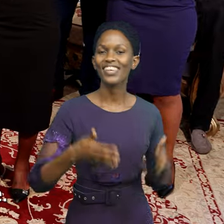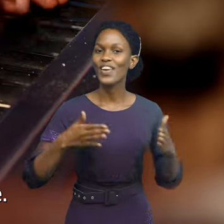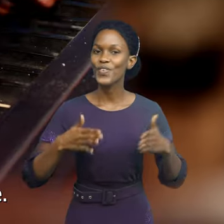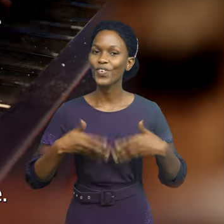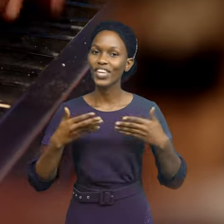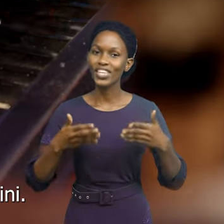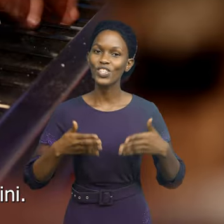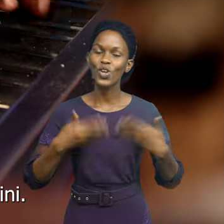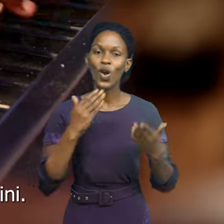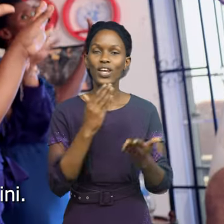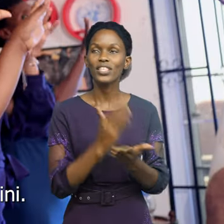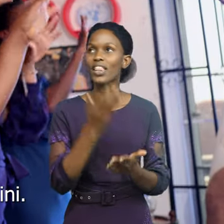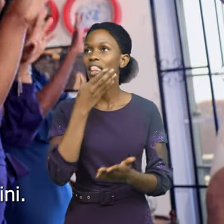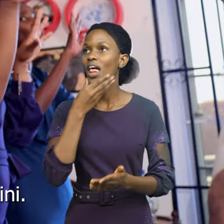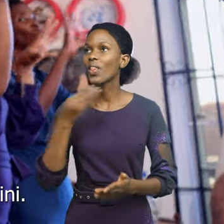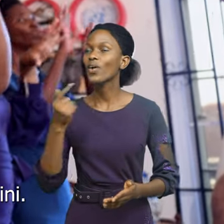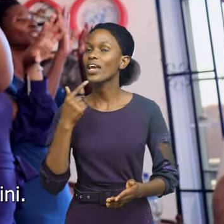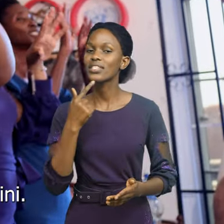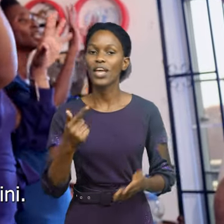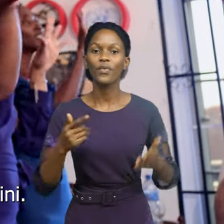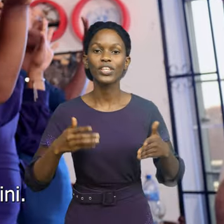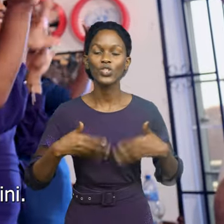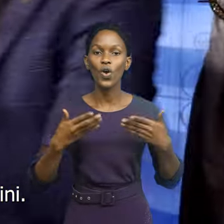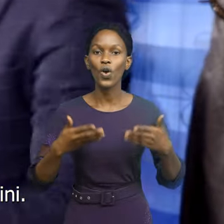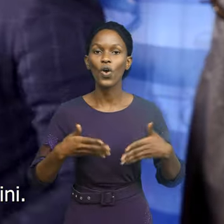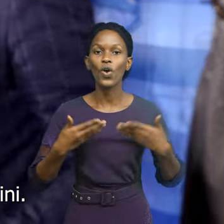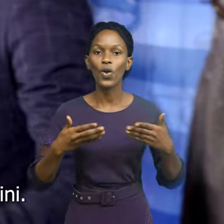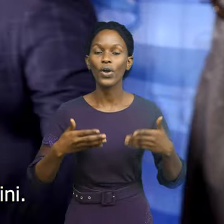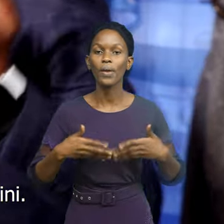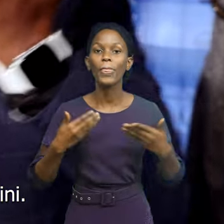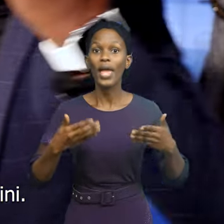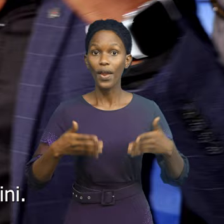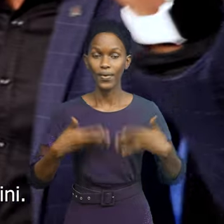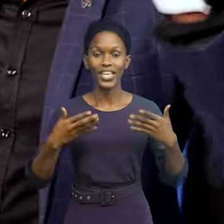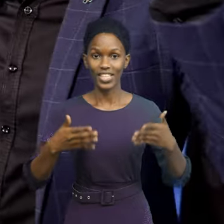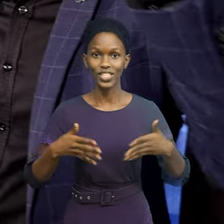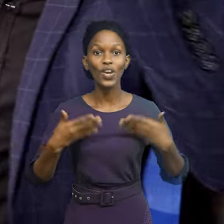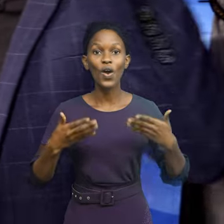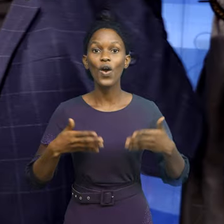everlasting. Rejoice in the Lord, I say rejoice, I say rejoice.